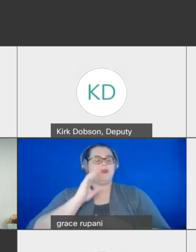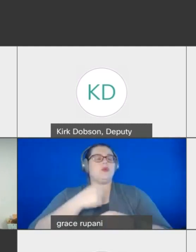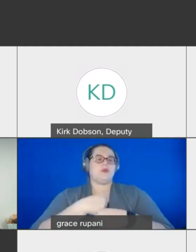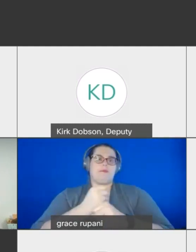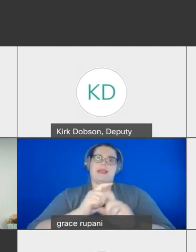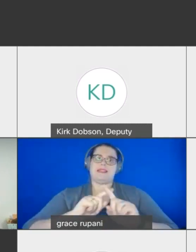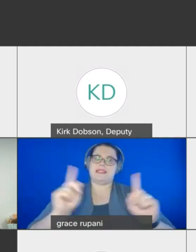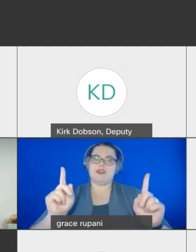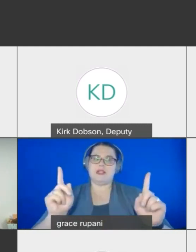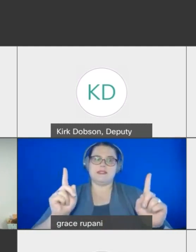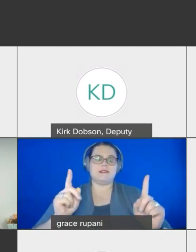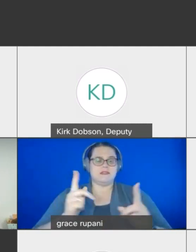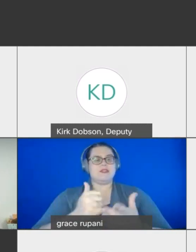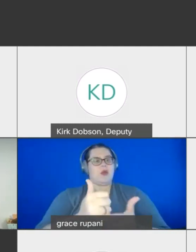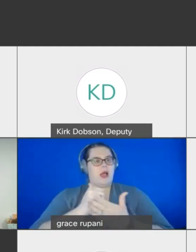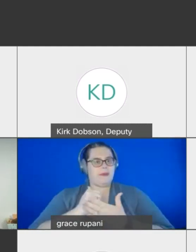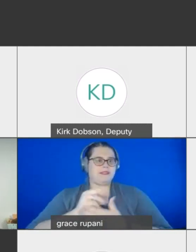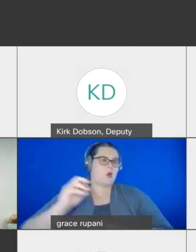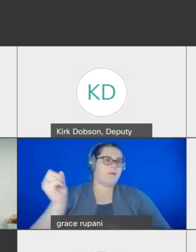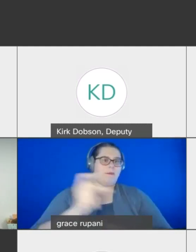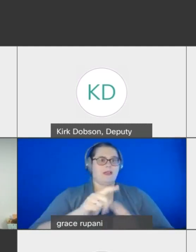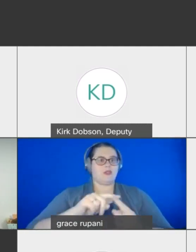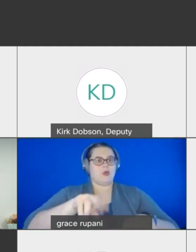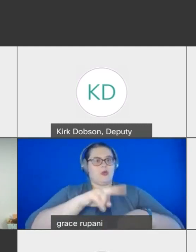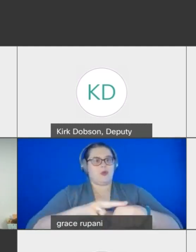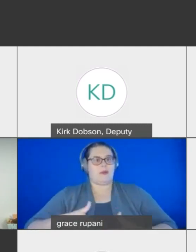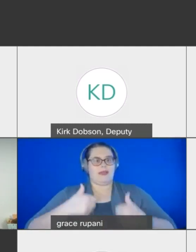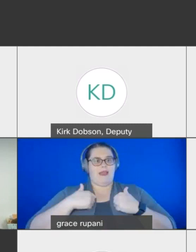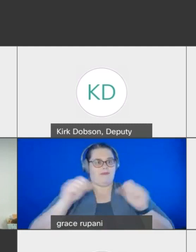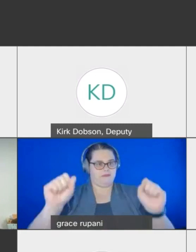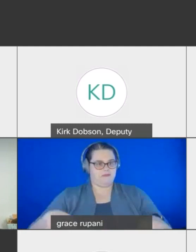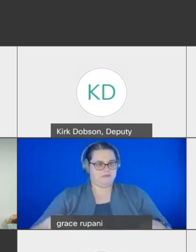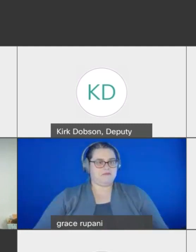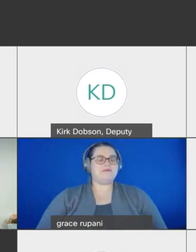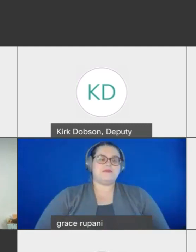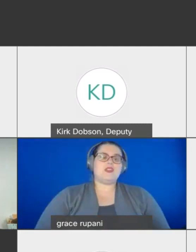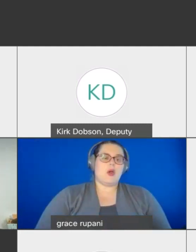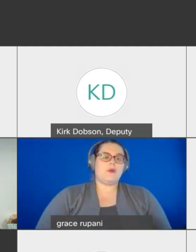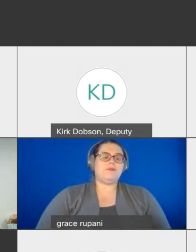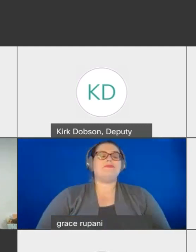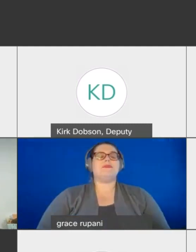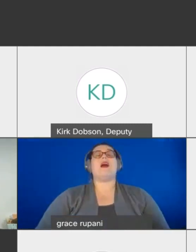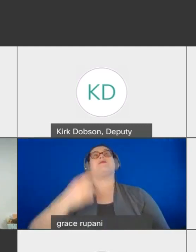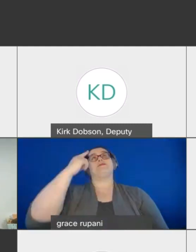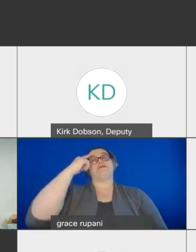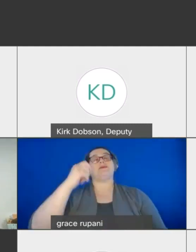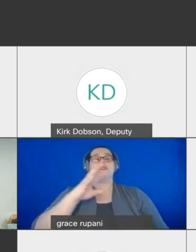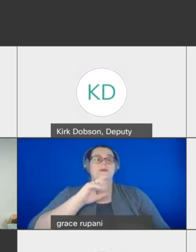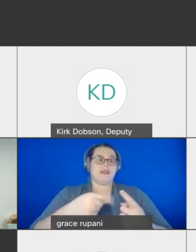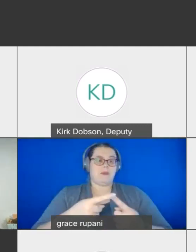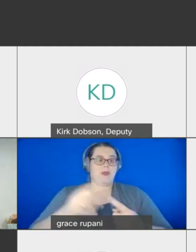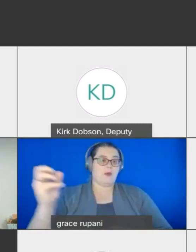to return to normal. So, speaking of returning to normal, we had talked before about the changes